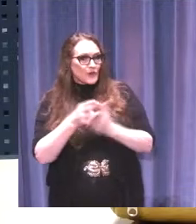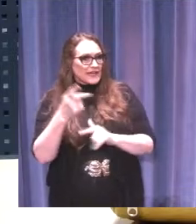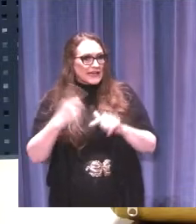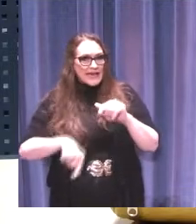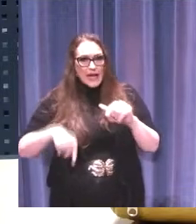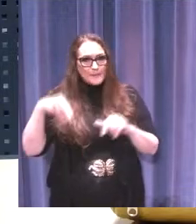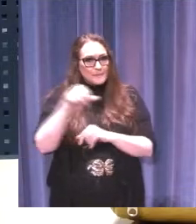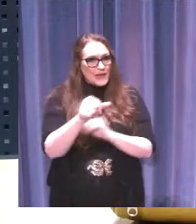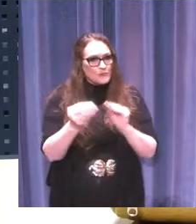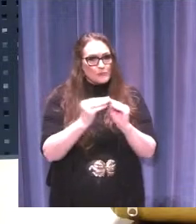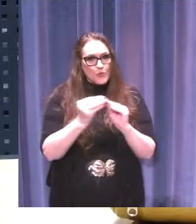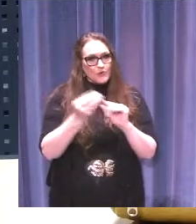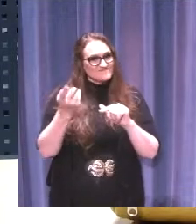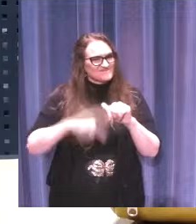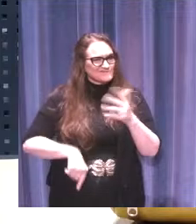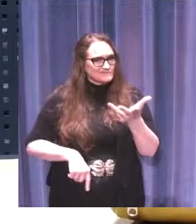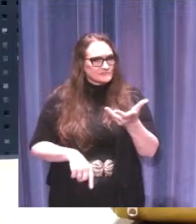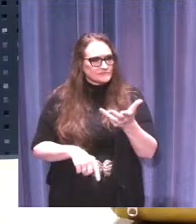pay more.